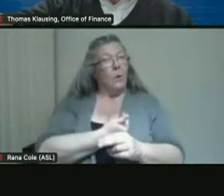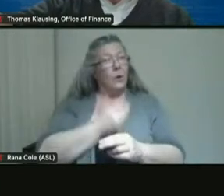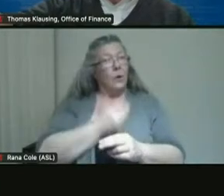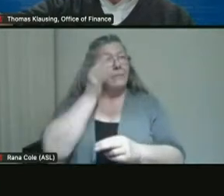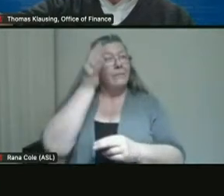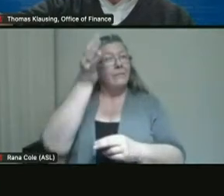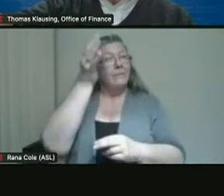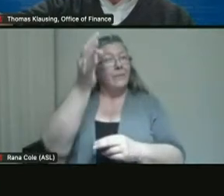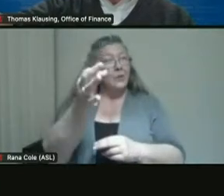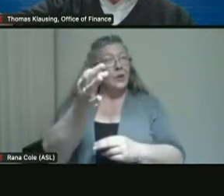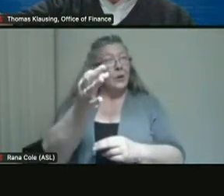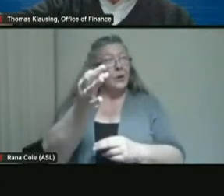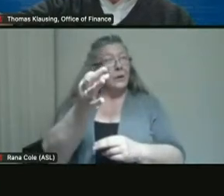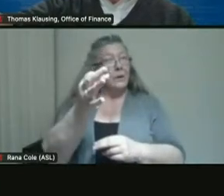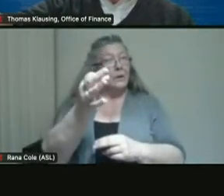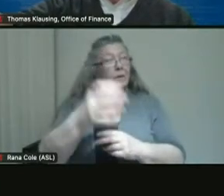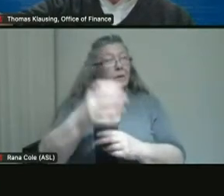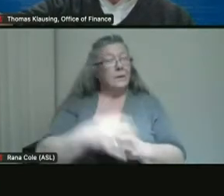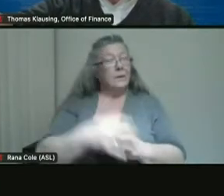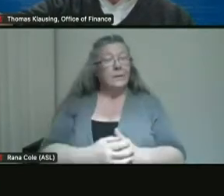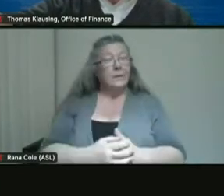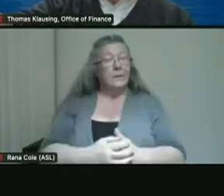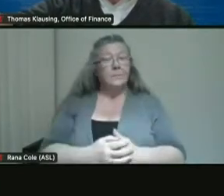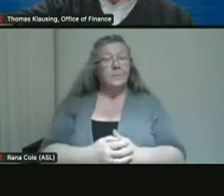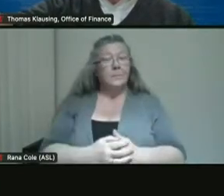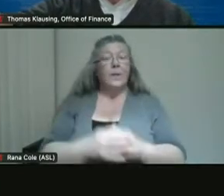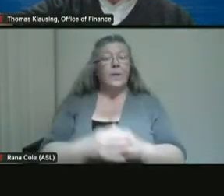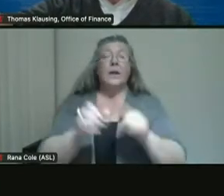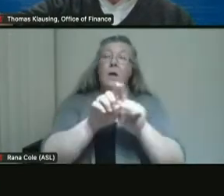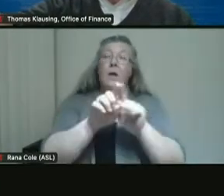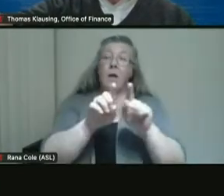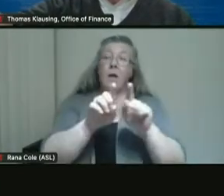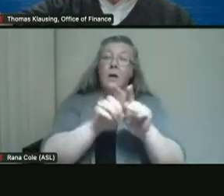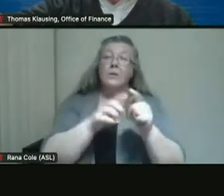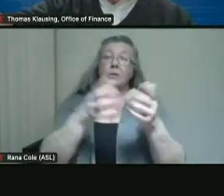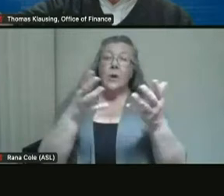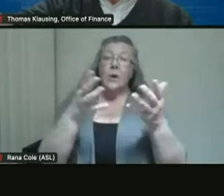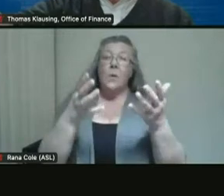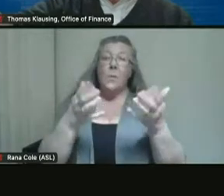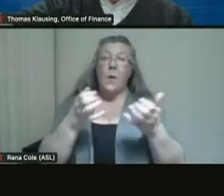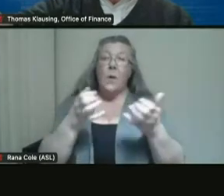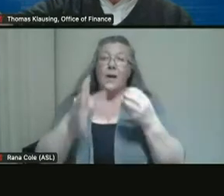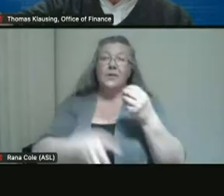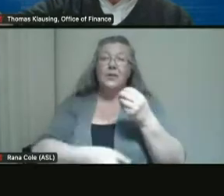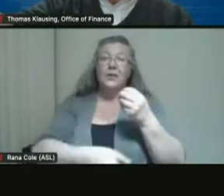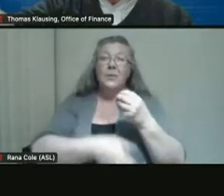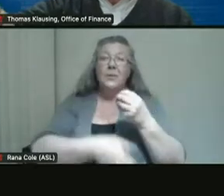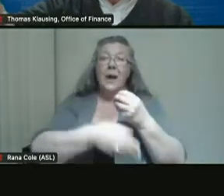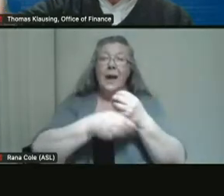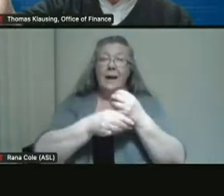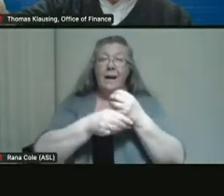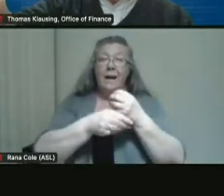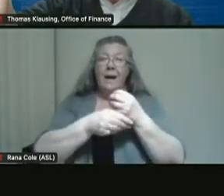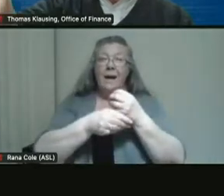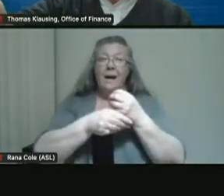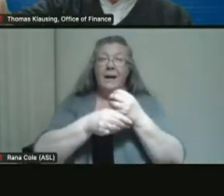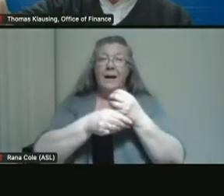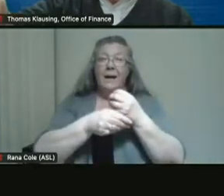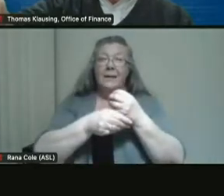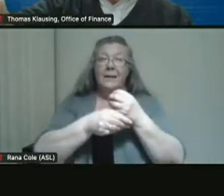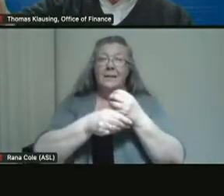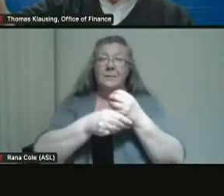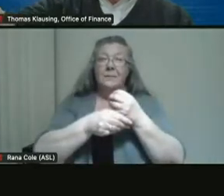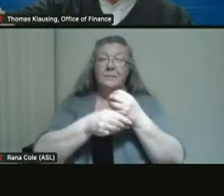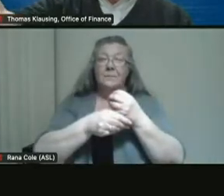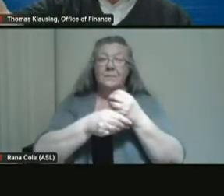enough. And so on that note, I also want to just add on to what Dr. Marks was just saying. We need the help of our community in